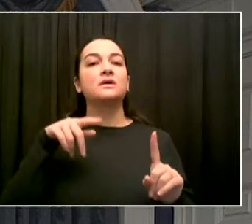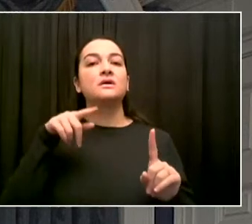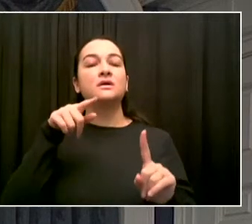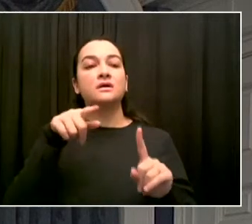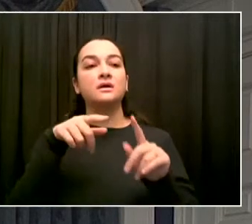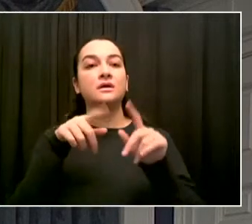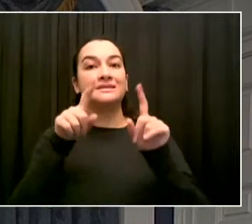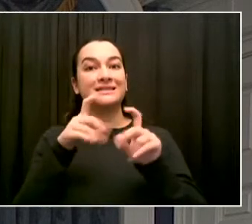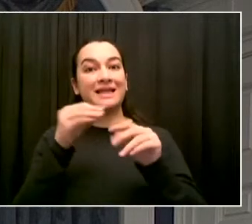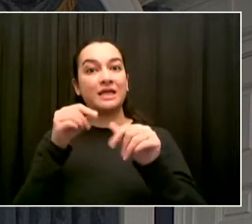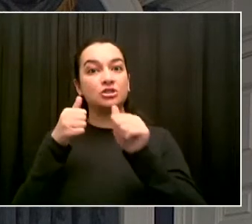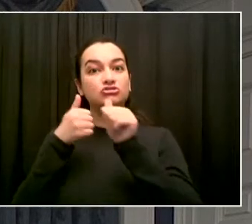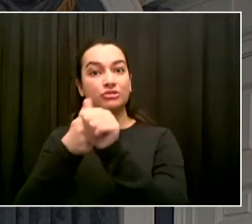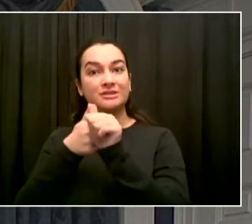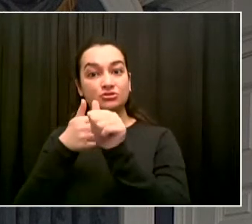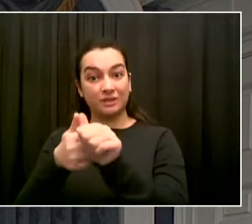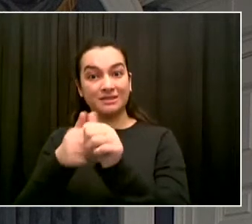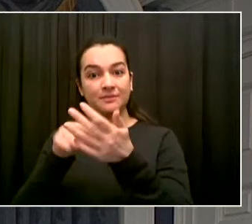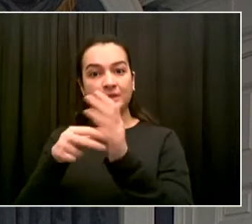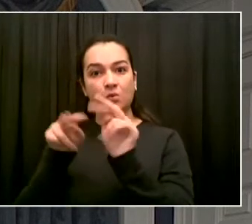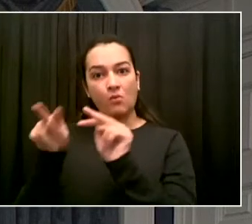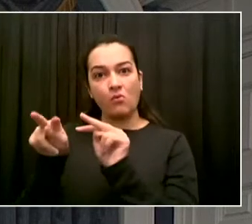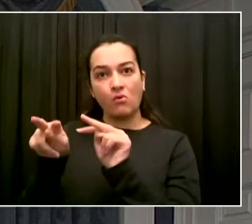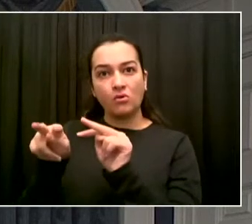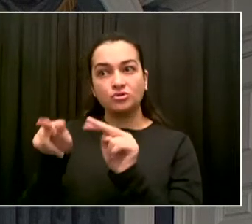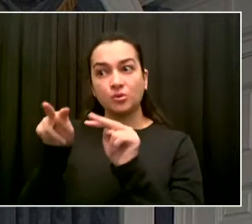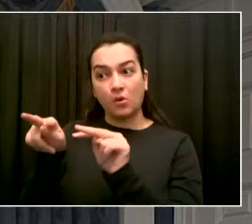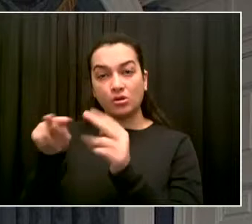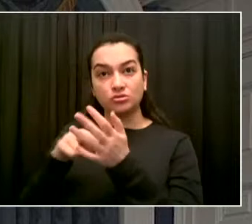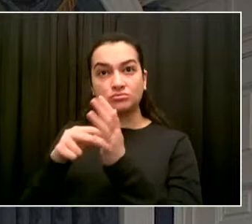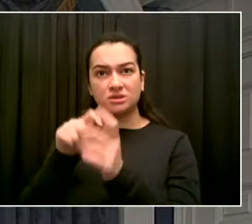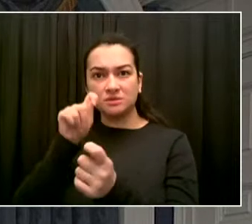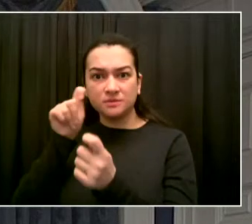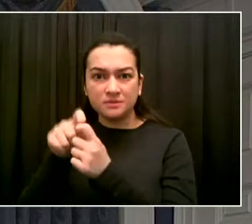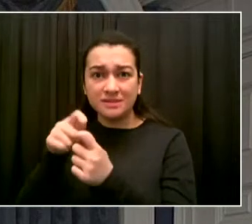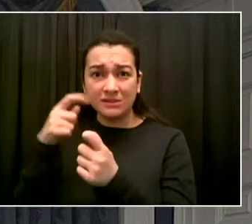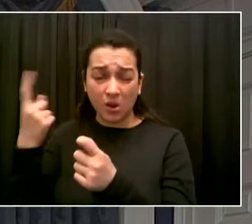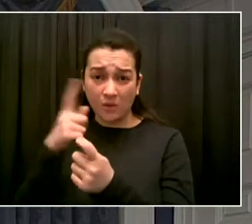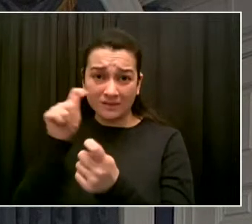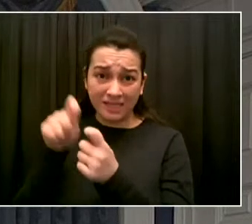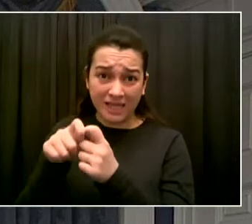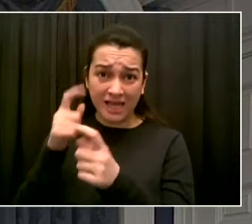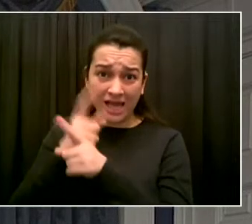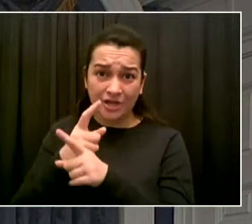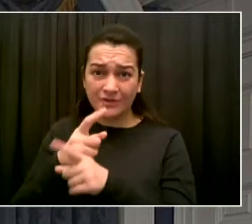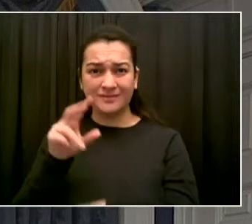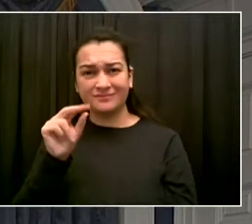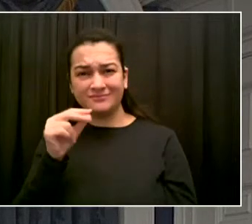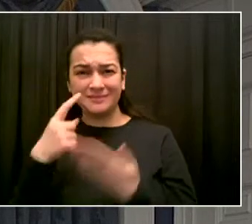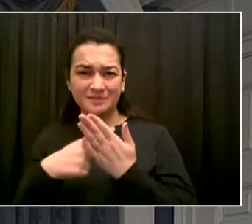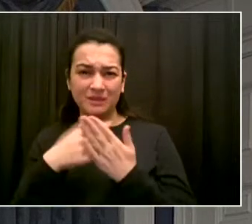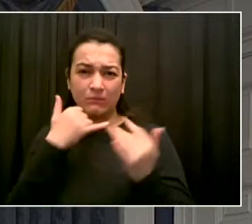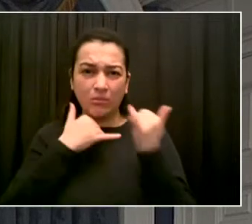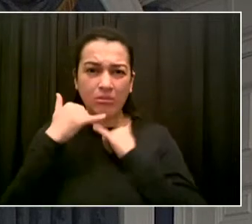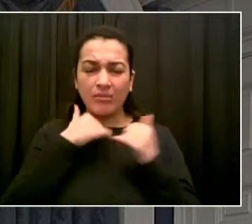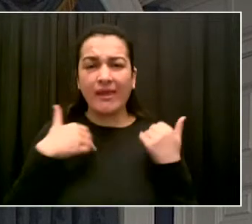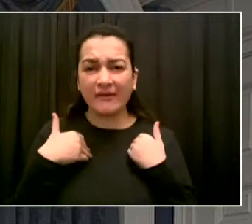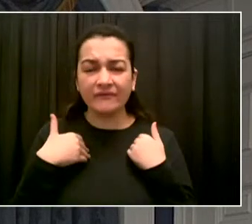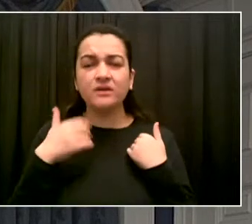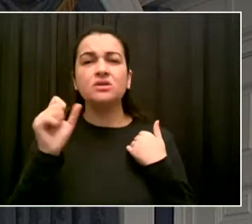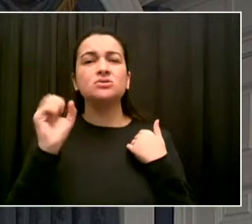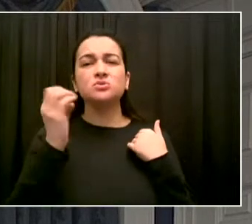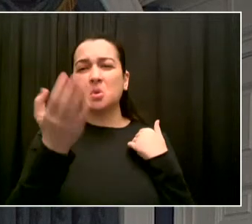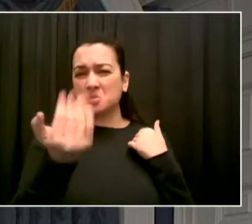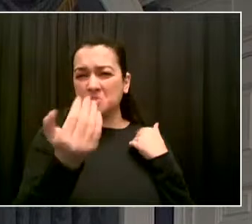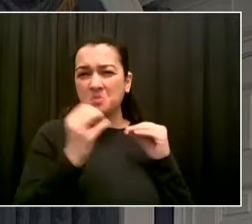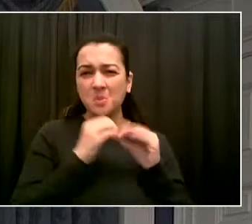that and kind of what the tiers are and what it will take for schools to close, and how you're making sure if there are positive cases